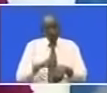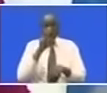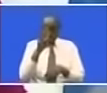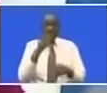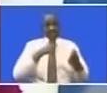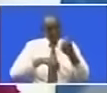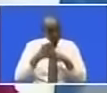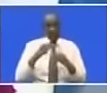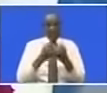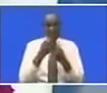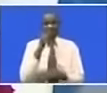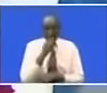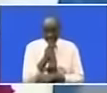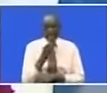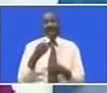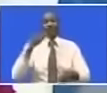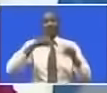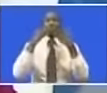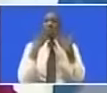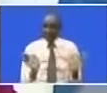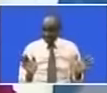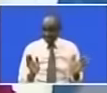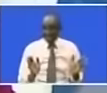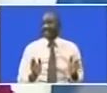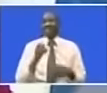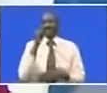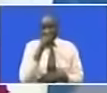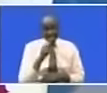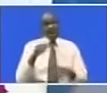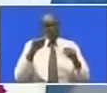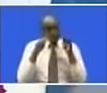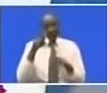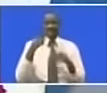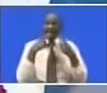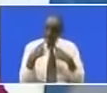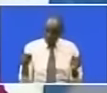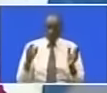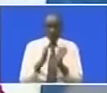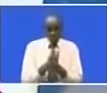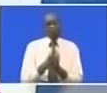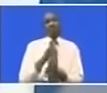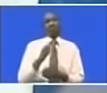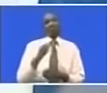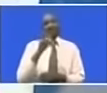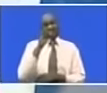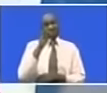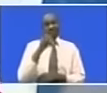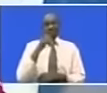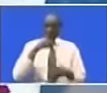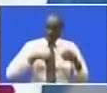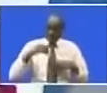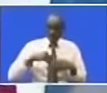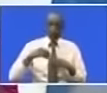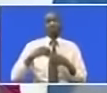unfolding in Tanzania now that the voting is complete. And as Tanzanians wait for that announcement from their electoral body, there is a group that